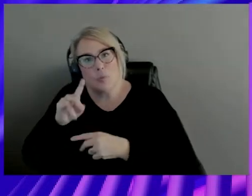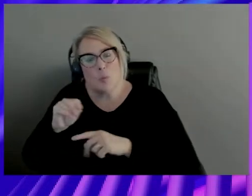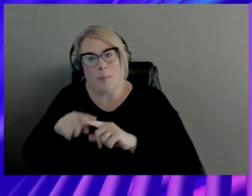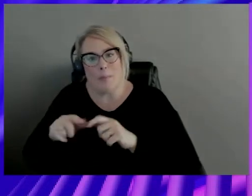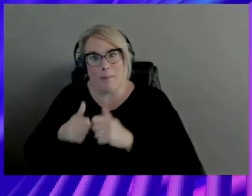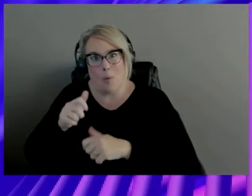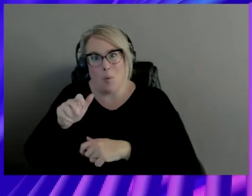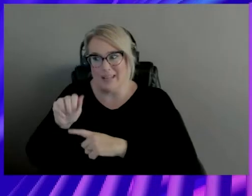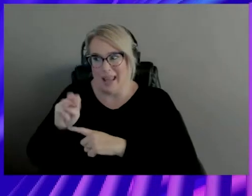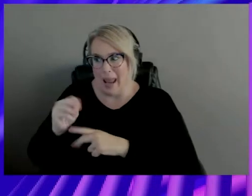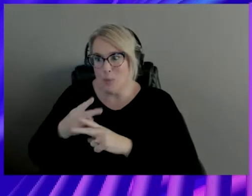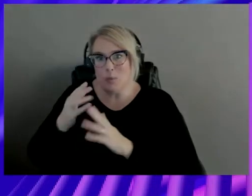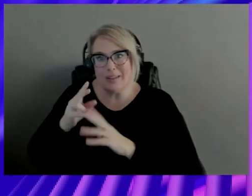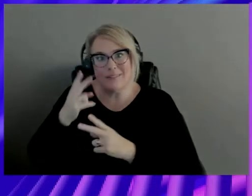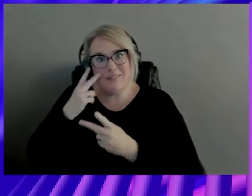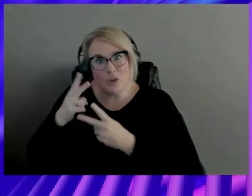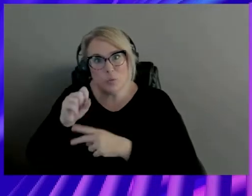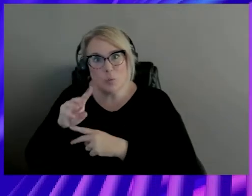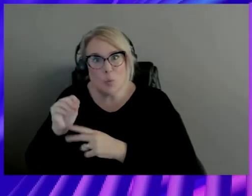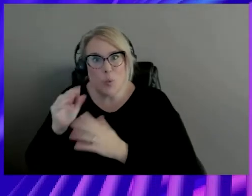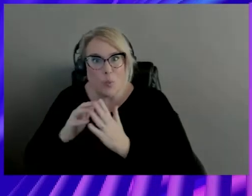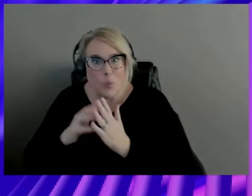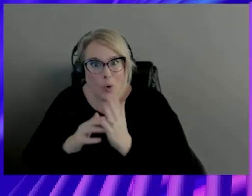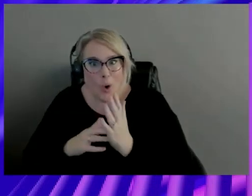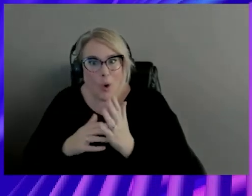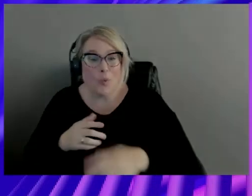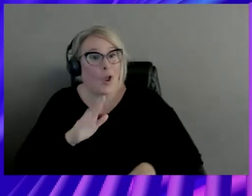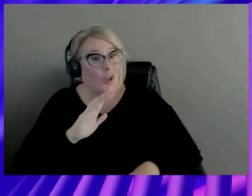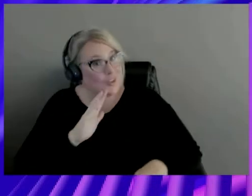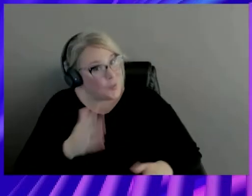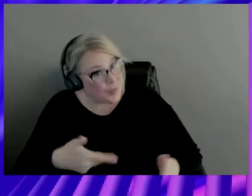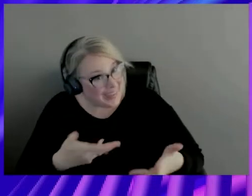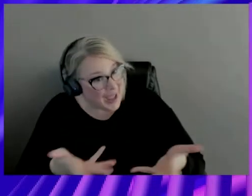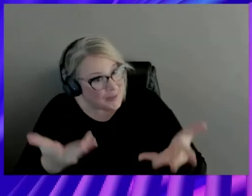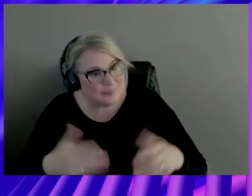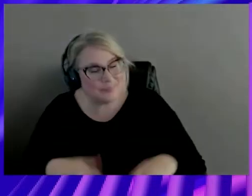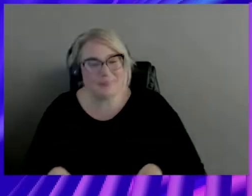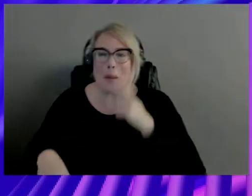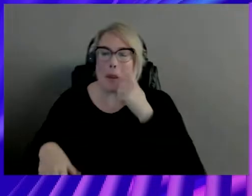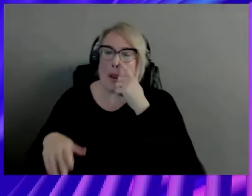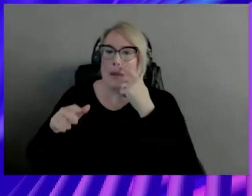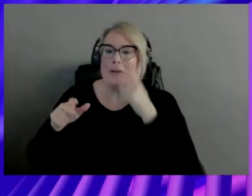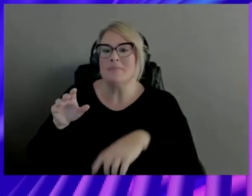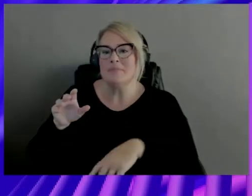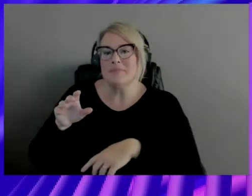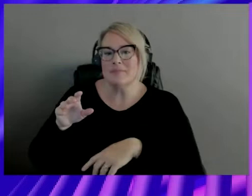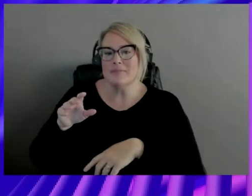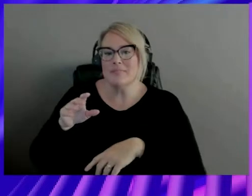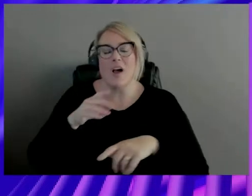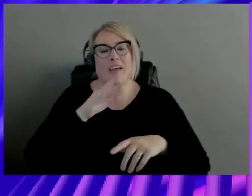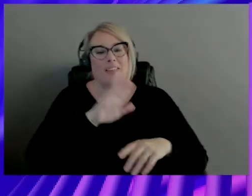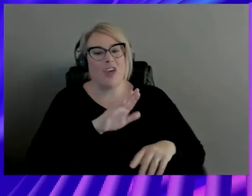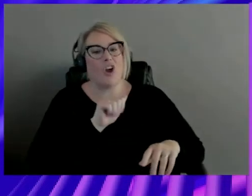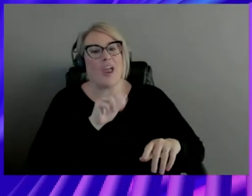Code or Rider. You're welcome. You know it. So every team's got their AM. Oh, I pity